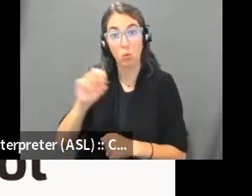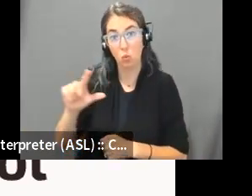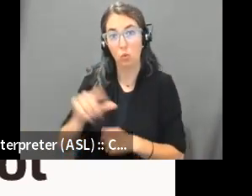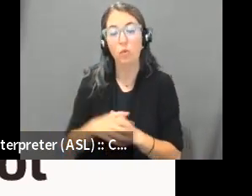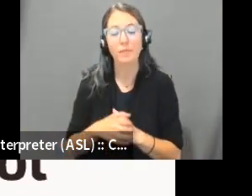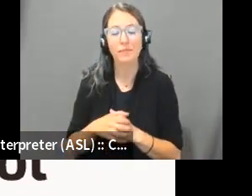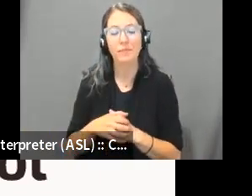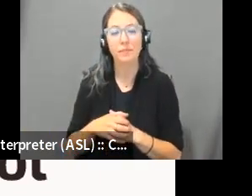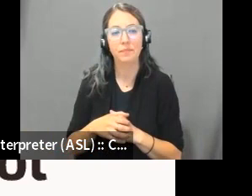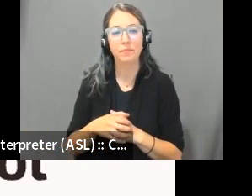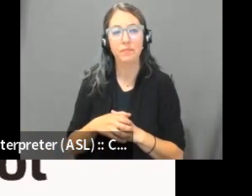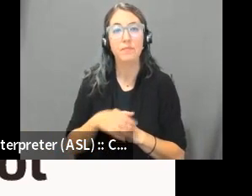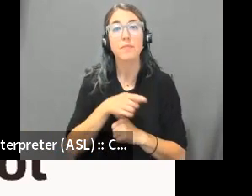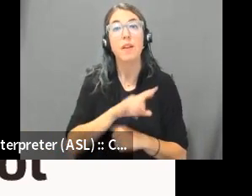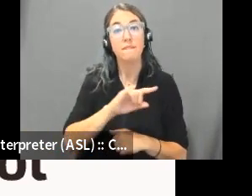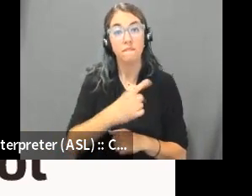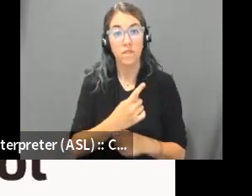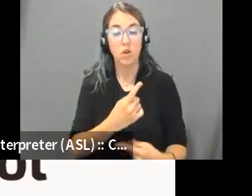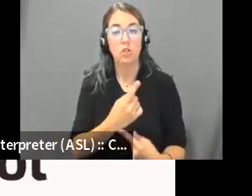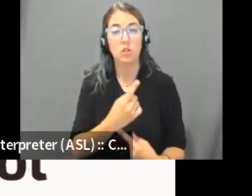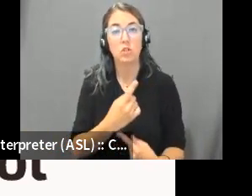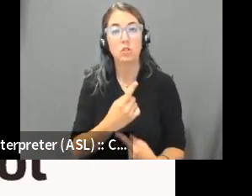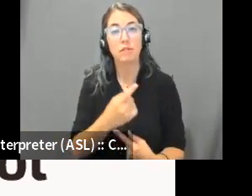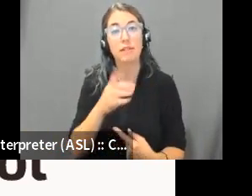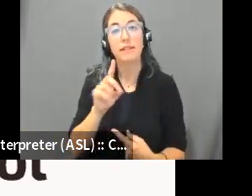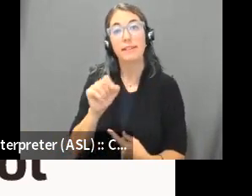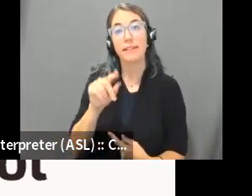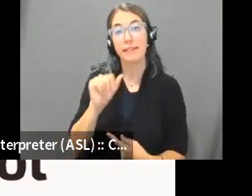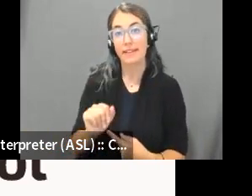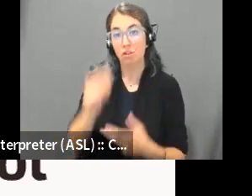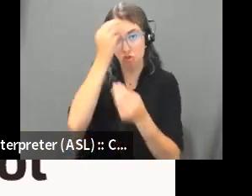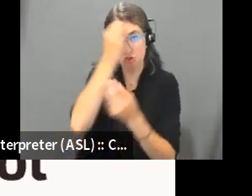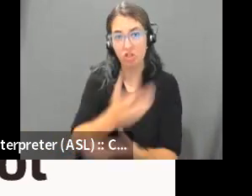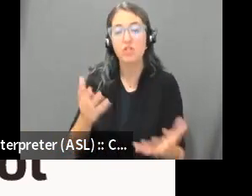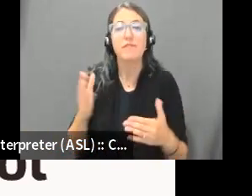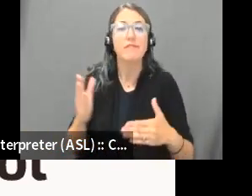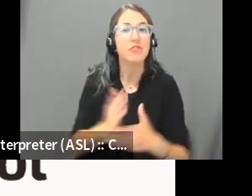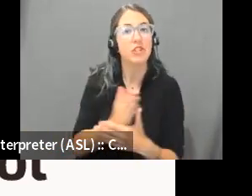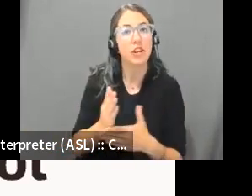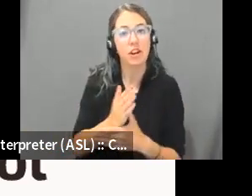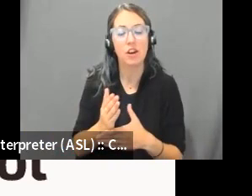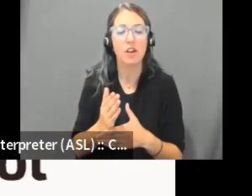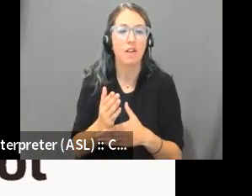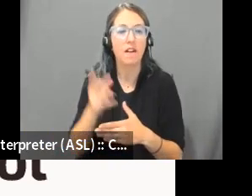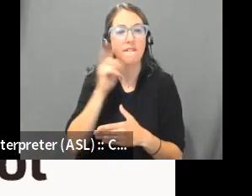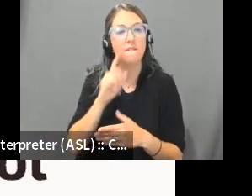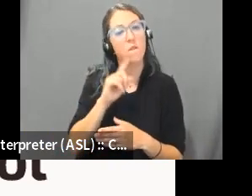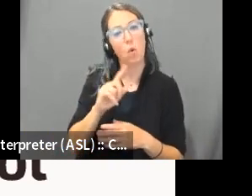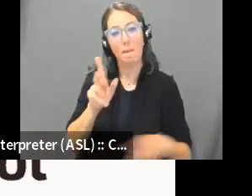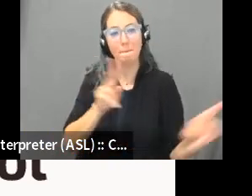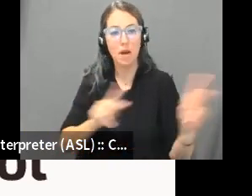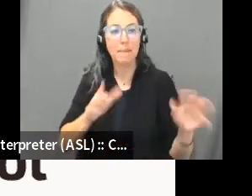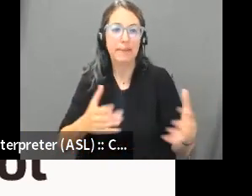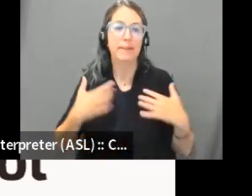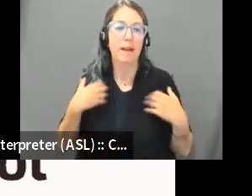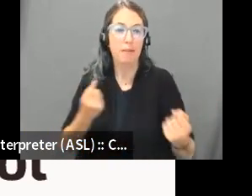The first was around sharing data for population health advocacy, linking health-related data with housing data, creating different